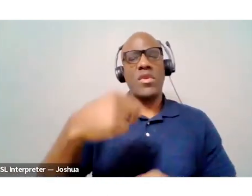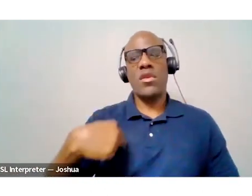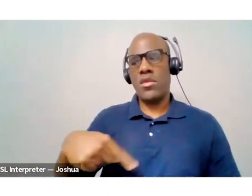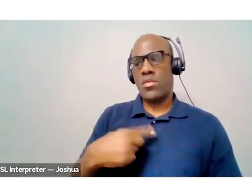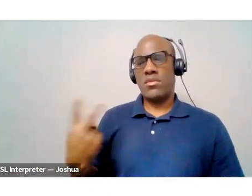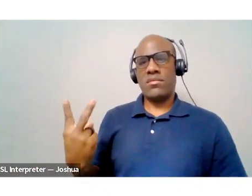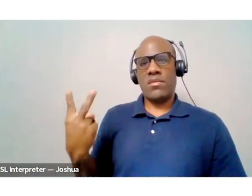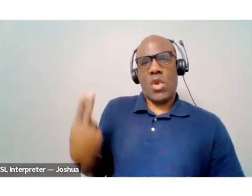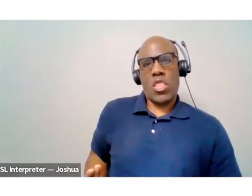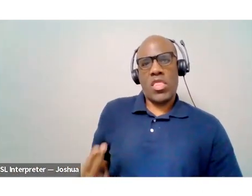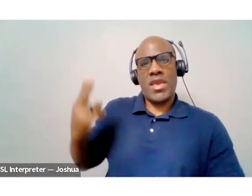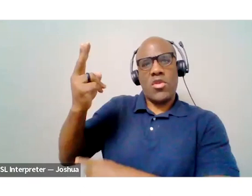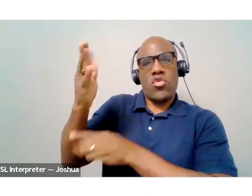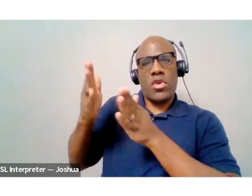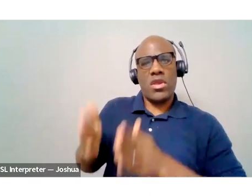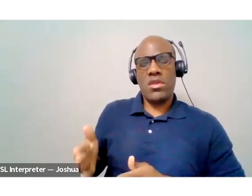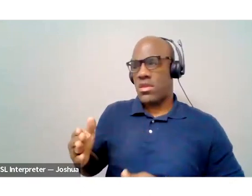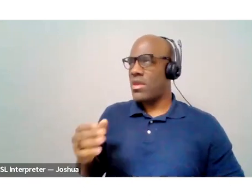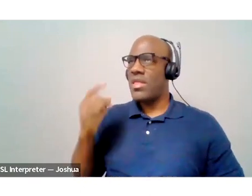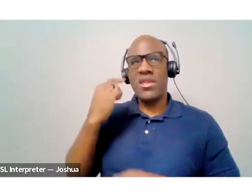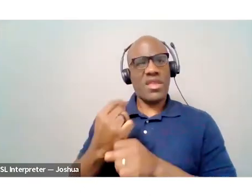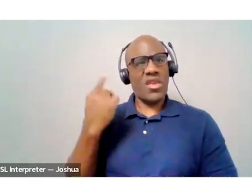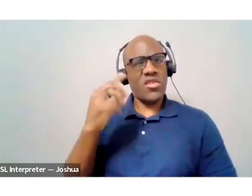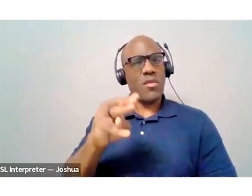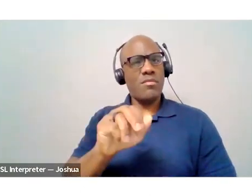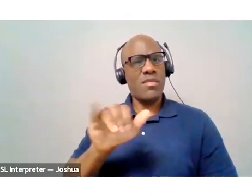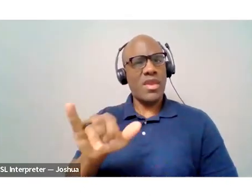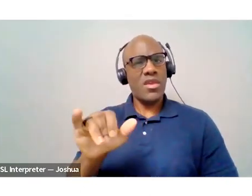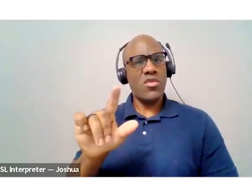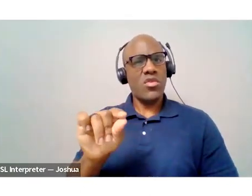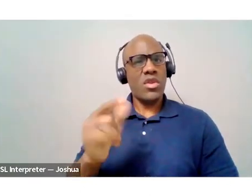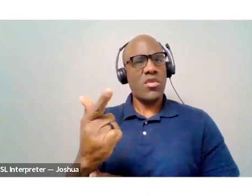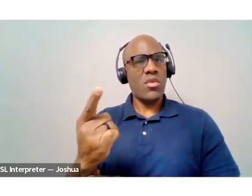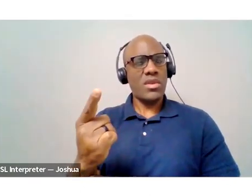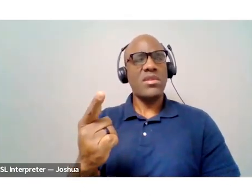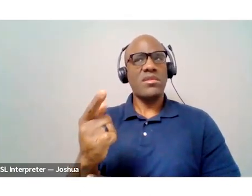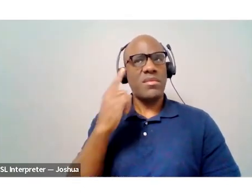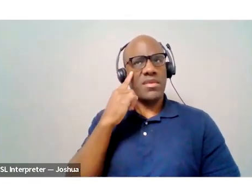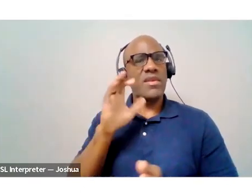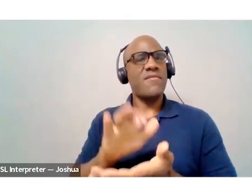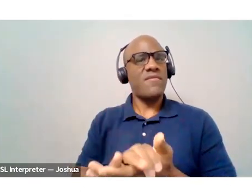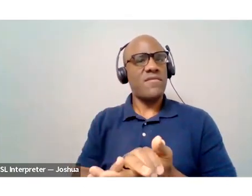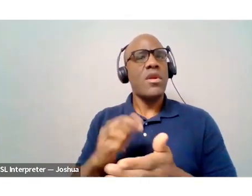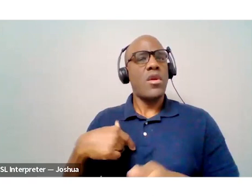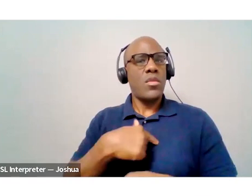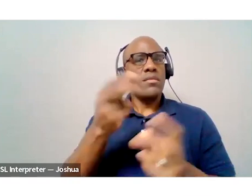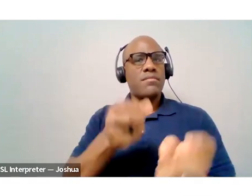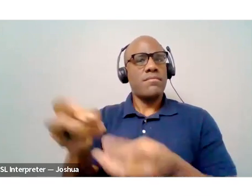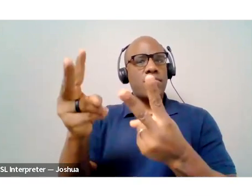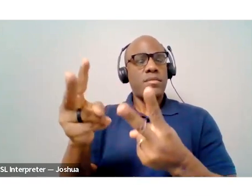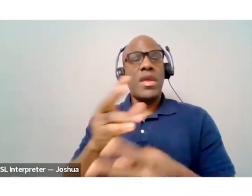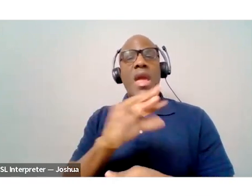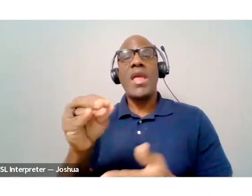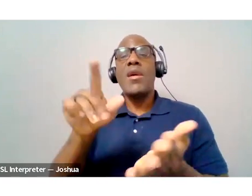was it last year? May 2021, I believe it's up there, published on Malcolm X's birthday, to think